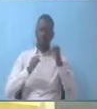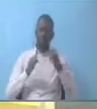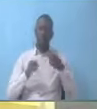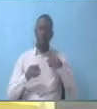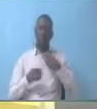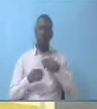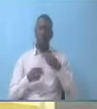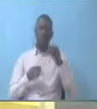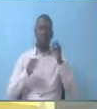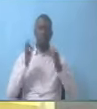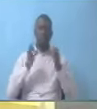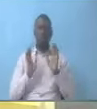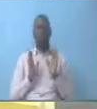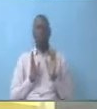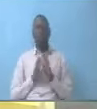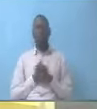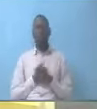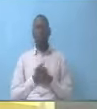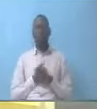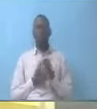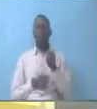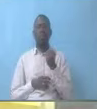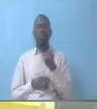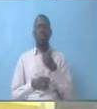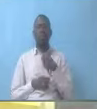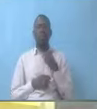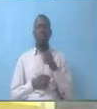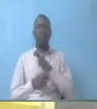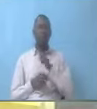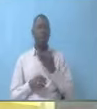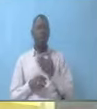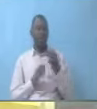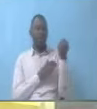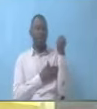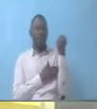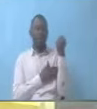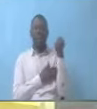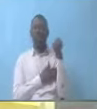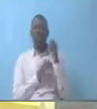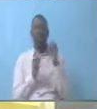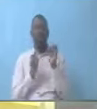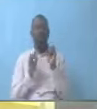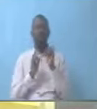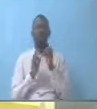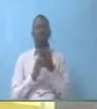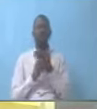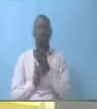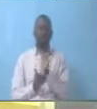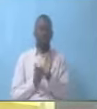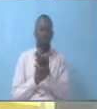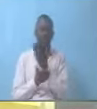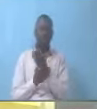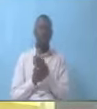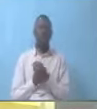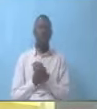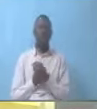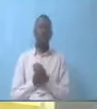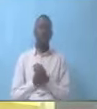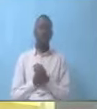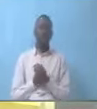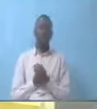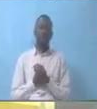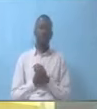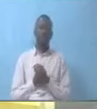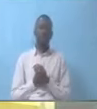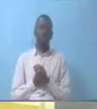was ousted by the decree. Te wonene dal dole joñu mu amone gene nako nak di degree bi. Instructed Ada